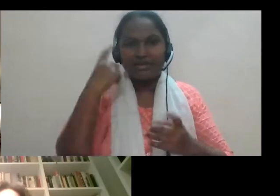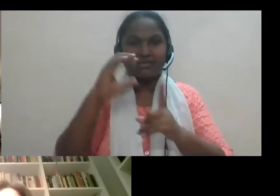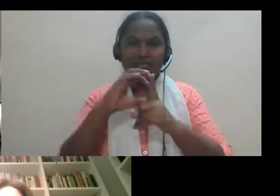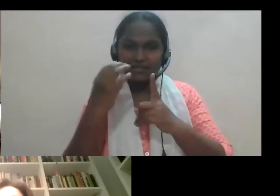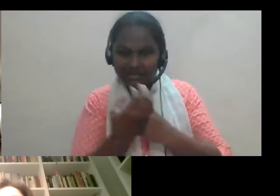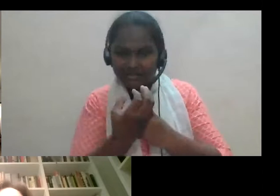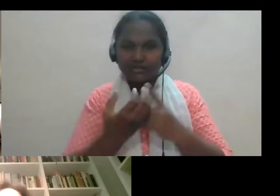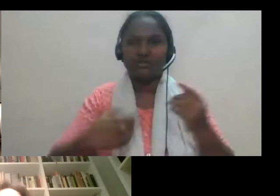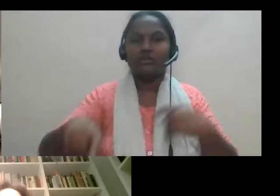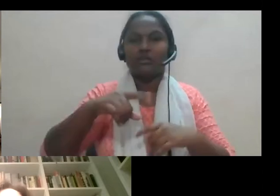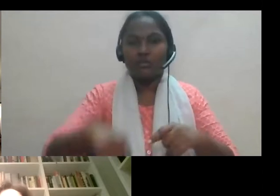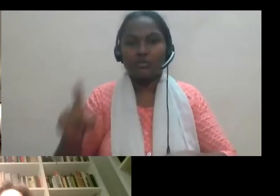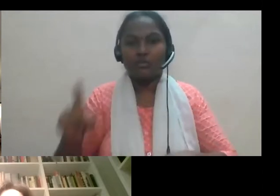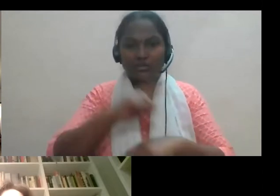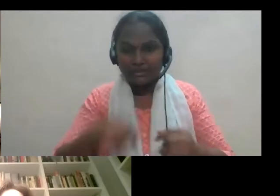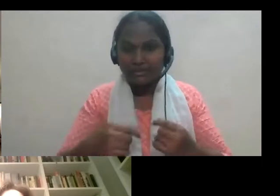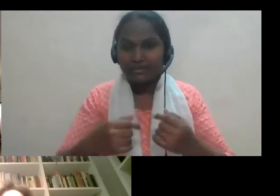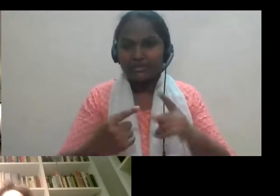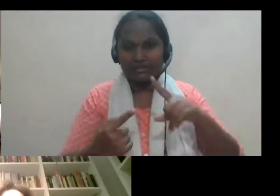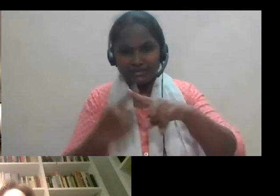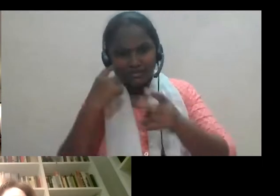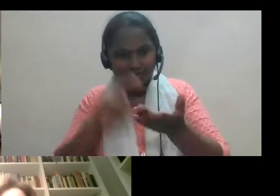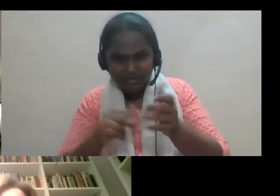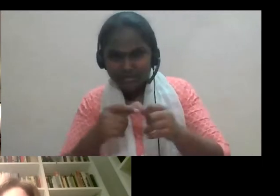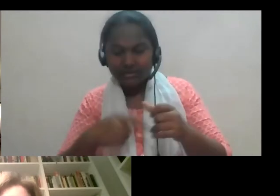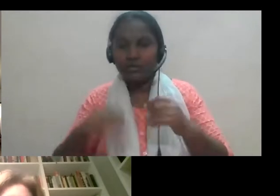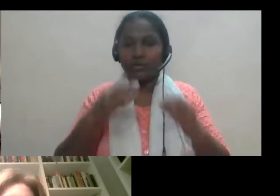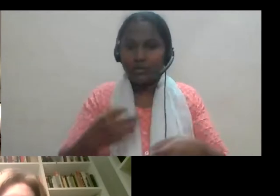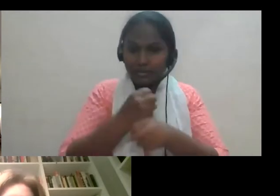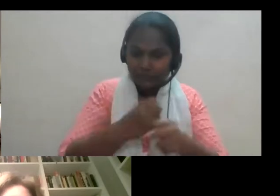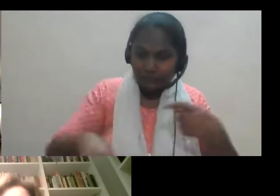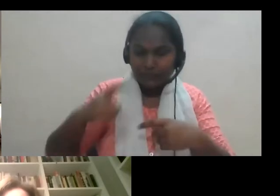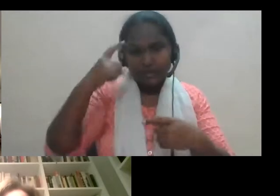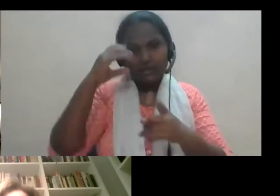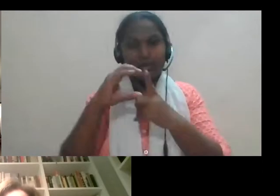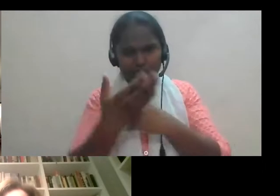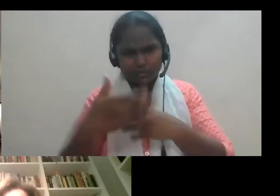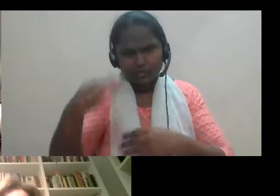of today's Argentina, which is really a mix of cultures, no?